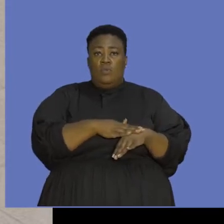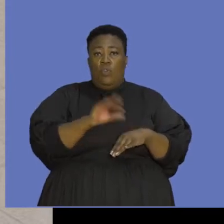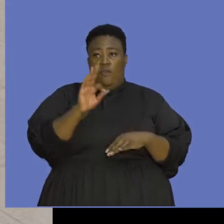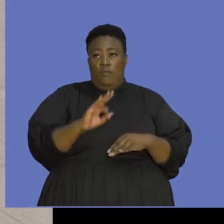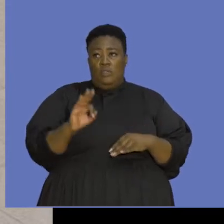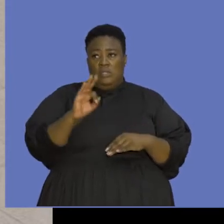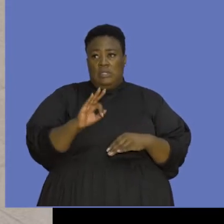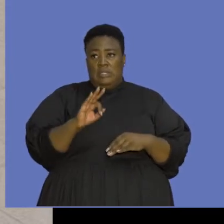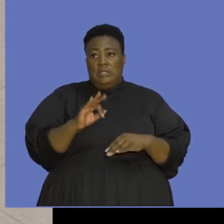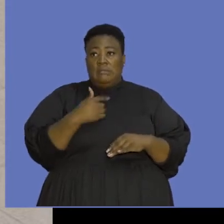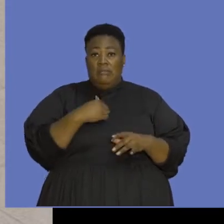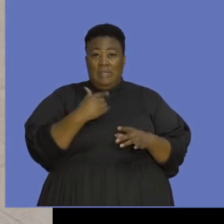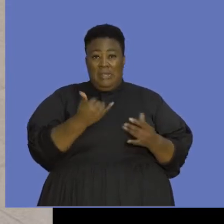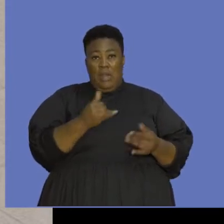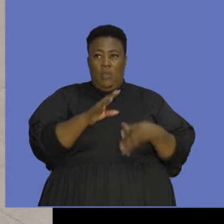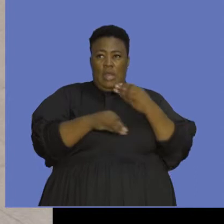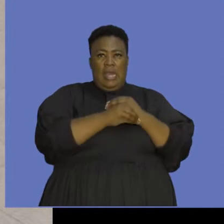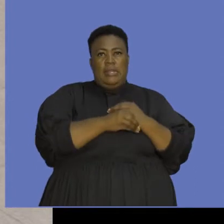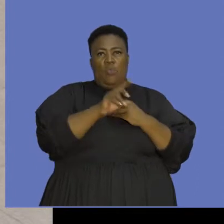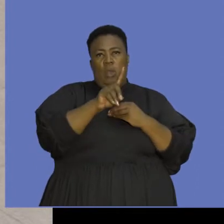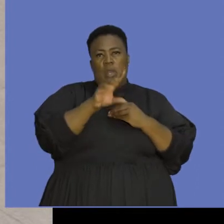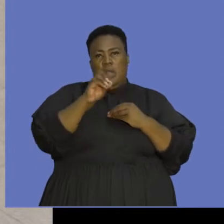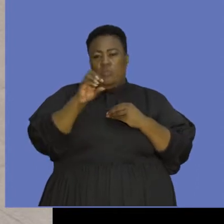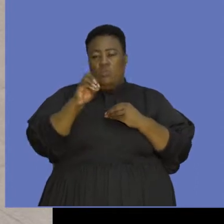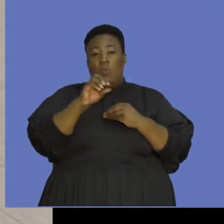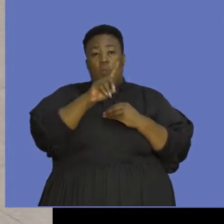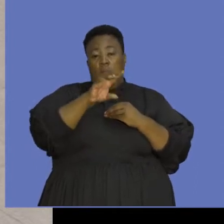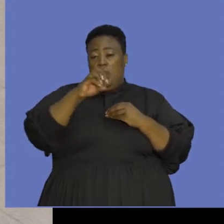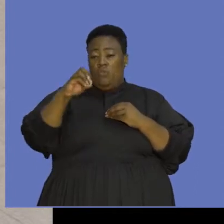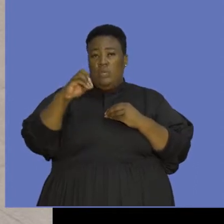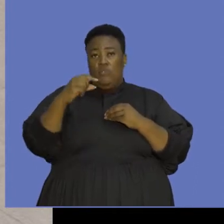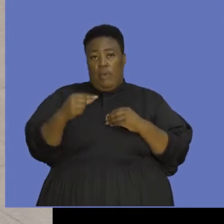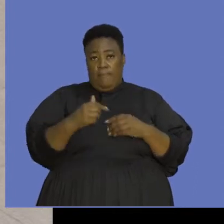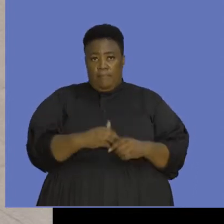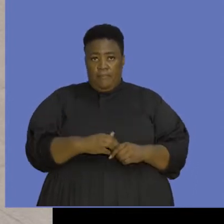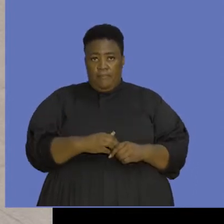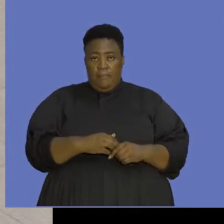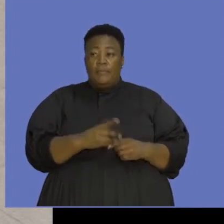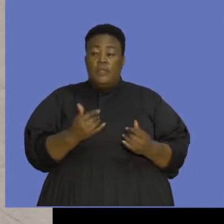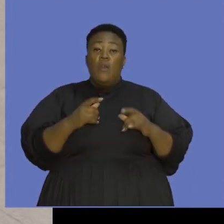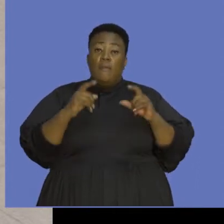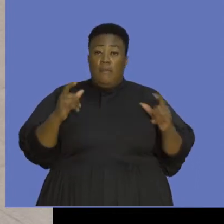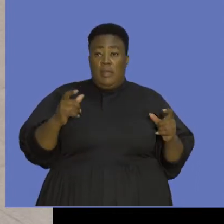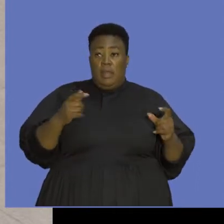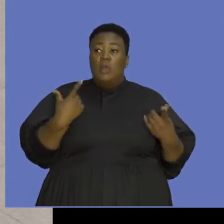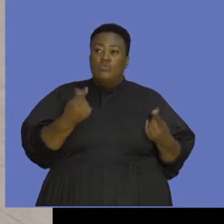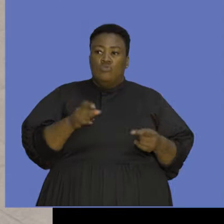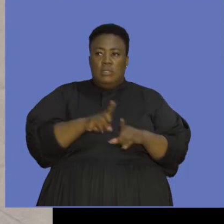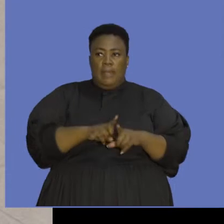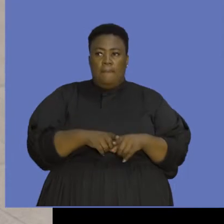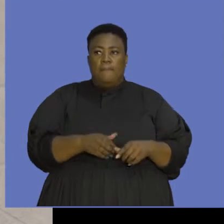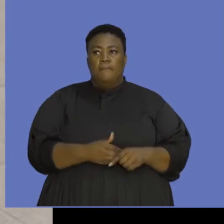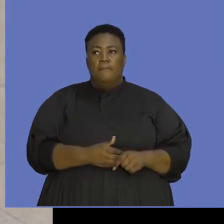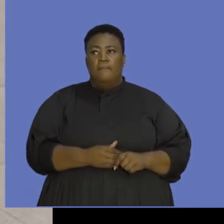now I've added an extra 100 grams. So it's bigger. I'm going to do the same thing. I'm going to release the